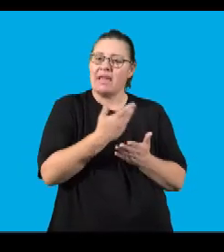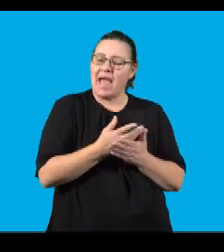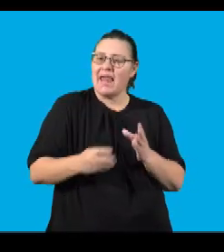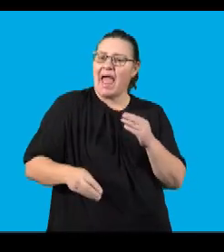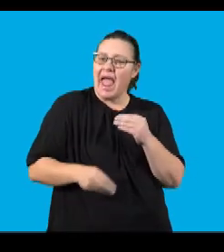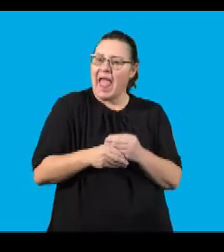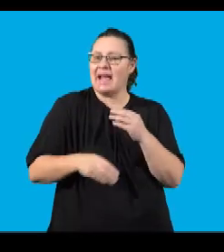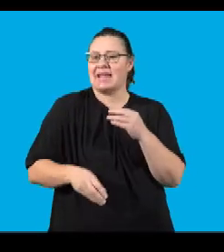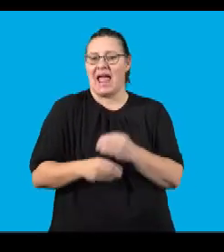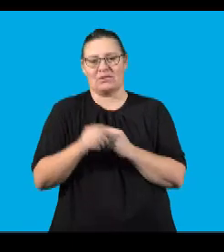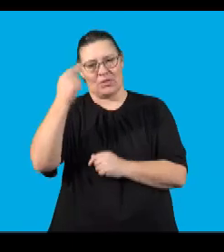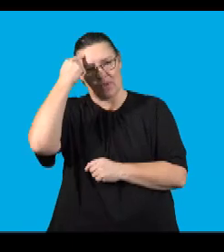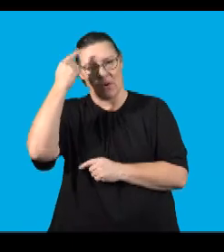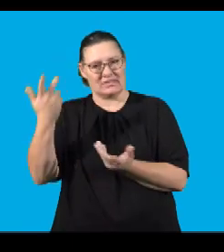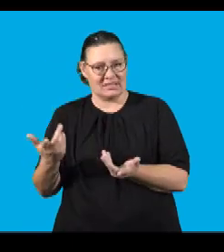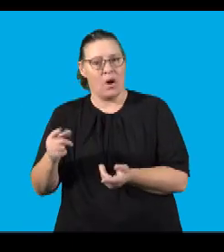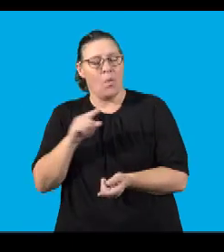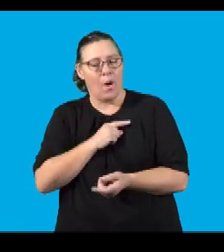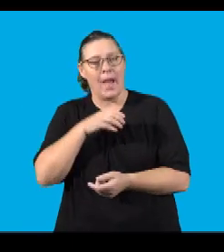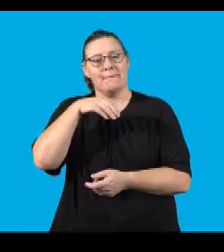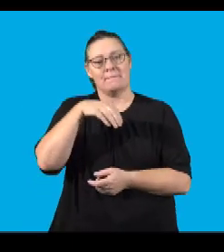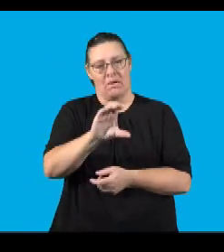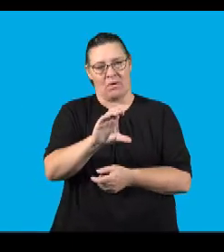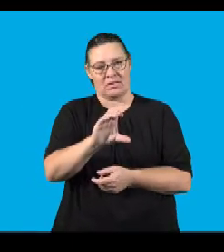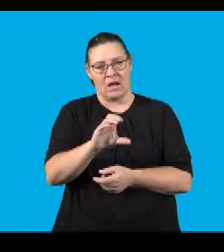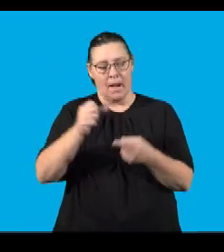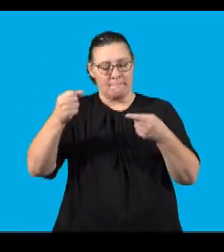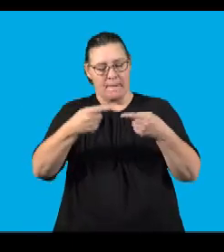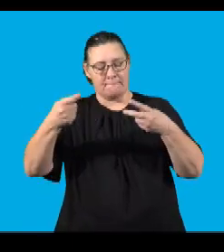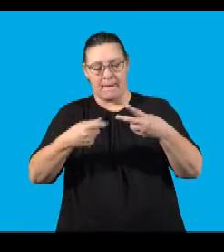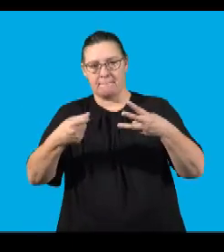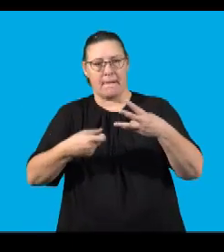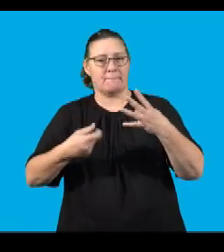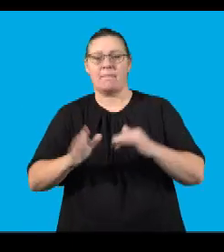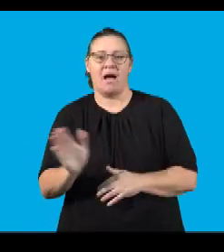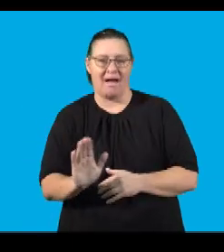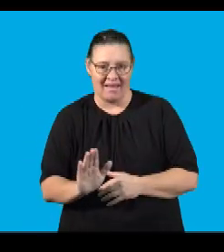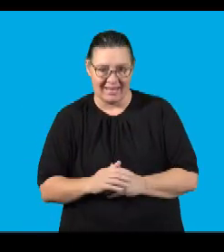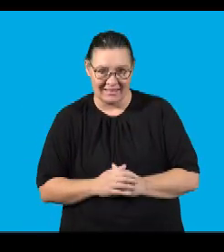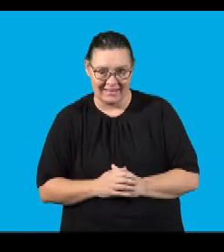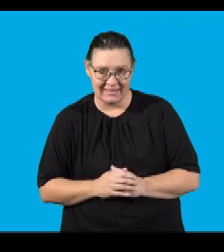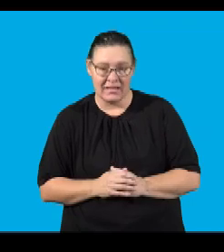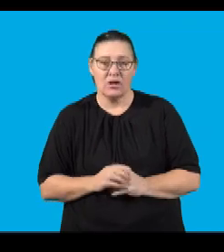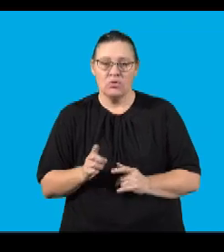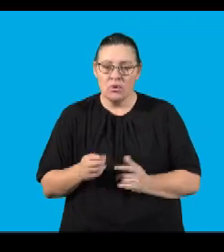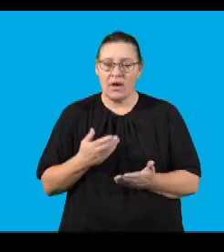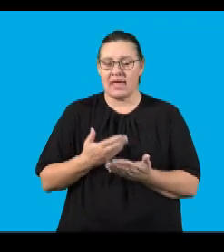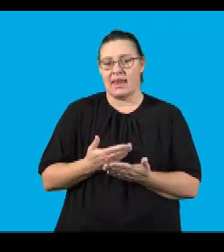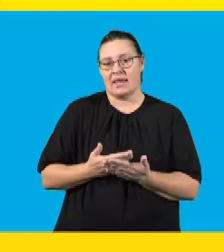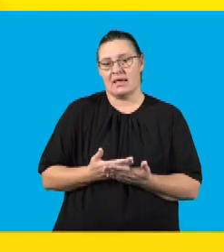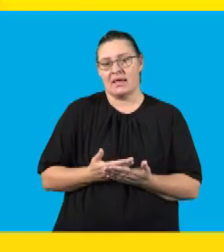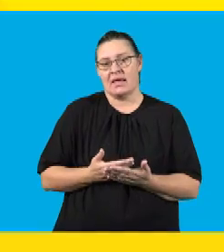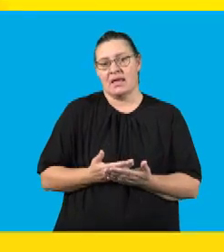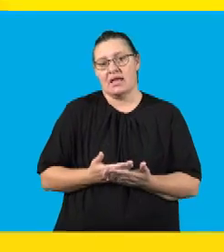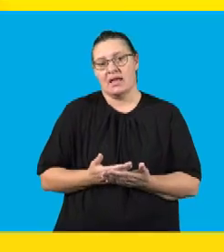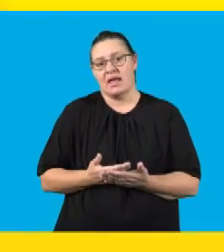you can add a few more points in there because it's a paragraph and not point form like in first editional language. So you